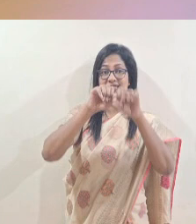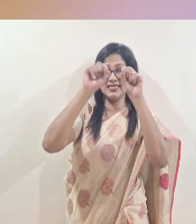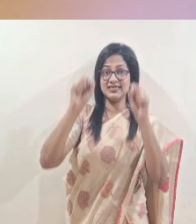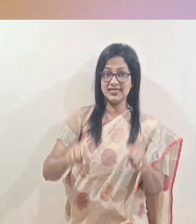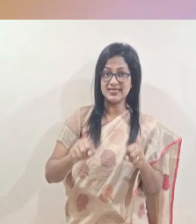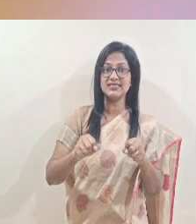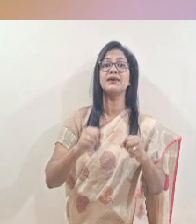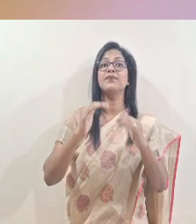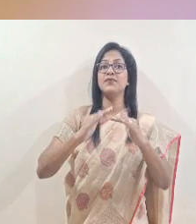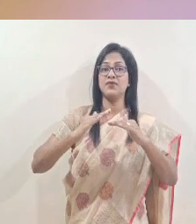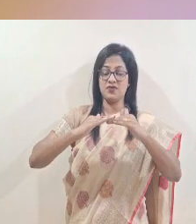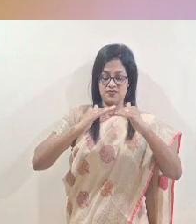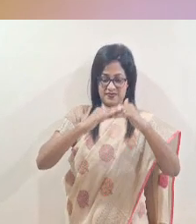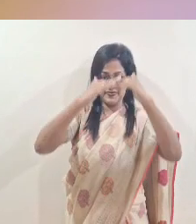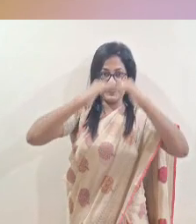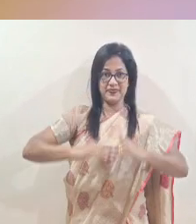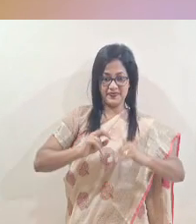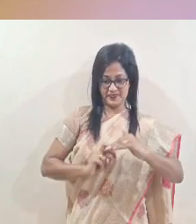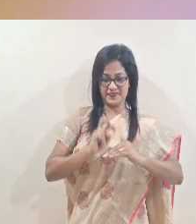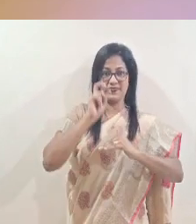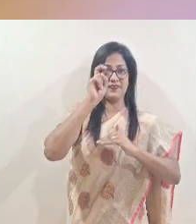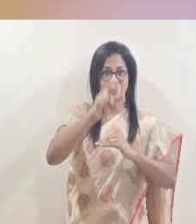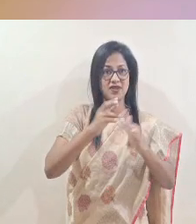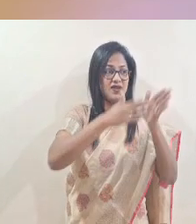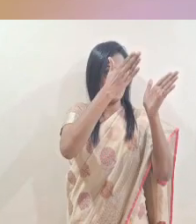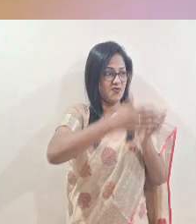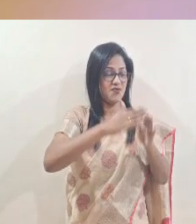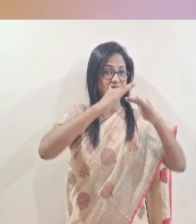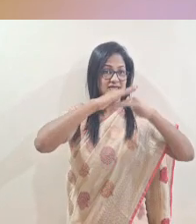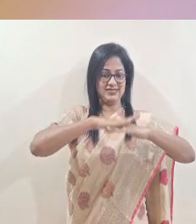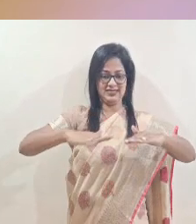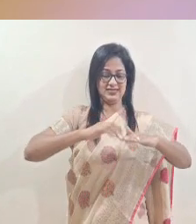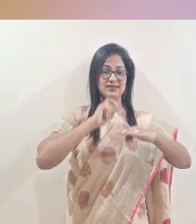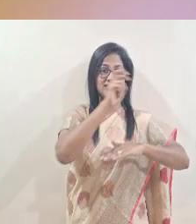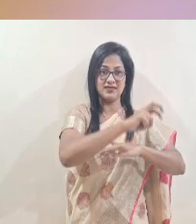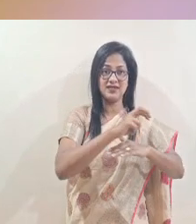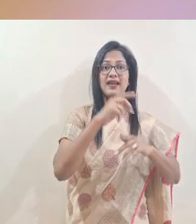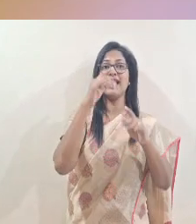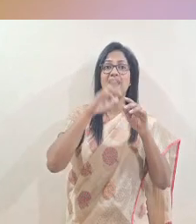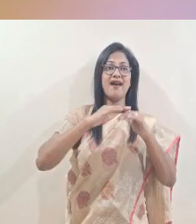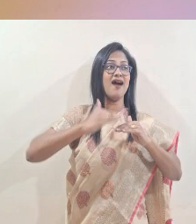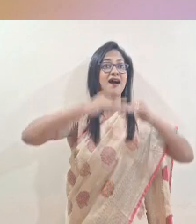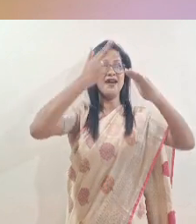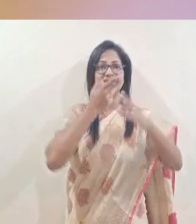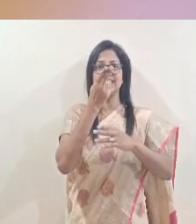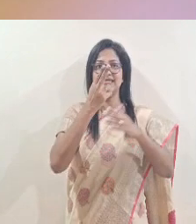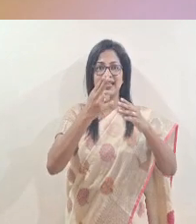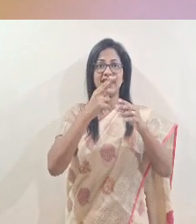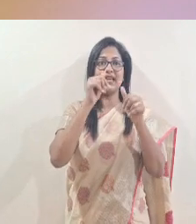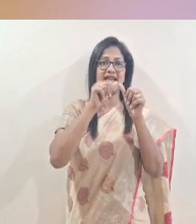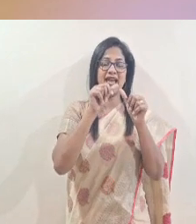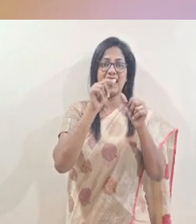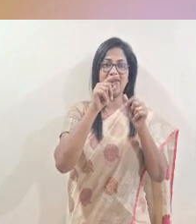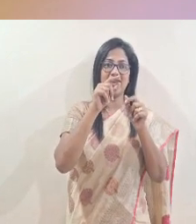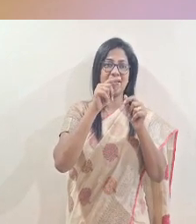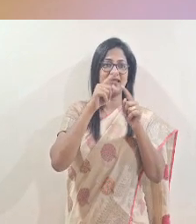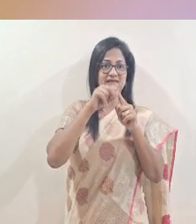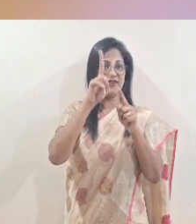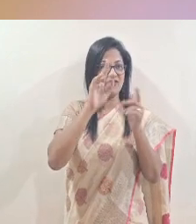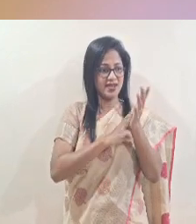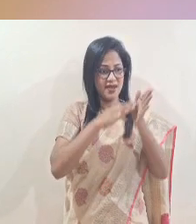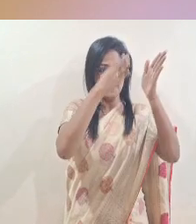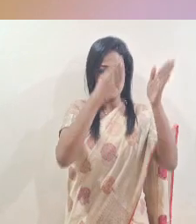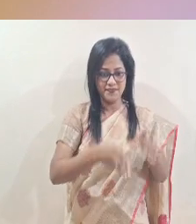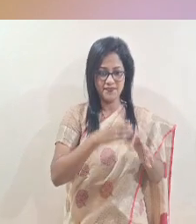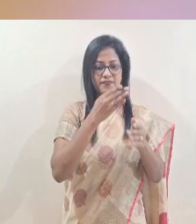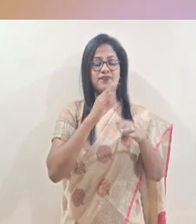systems, including low height counters, digital interfaces, even the heights of ATVMs, which is the automatic ticket vending machines, etc. So I'll